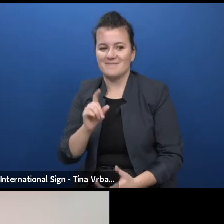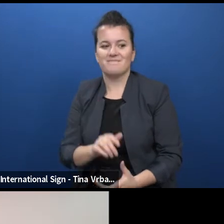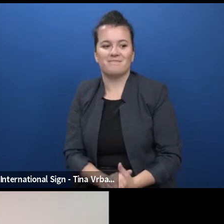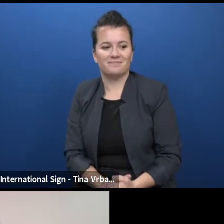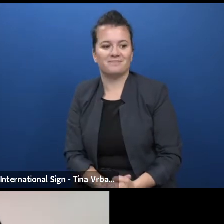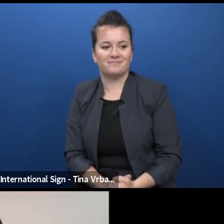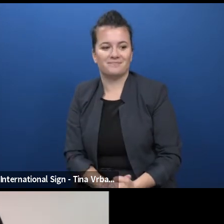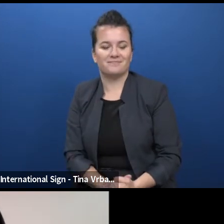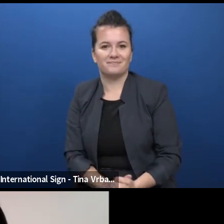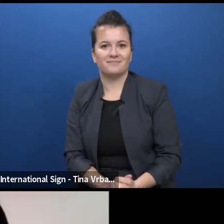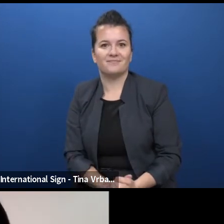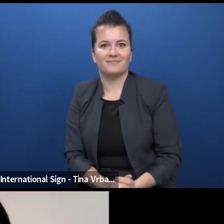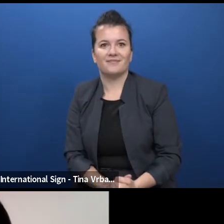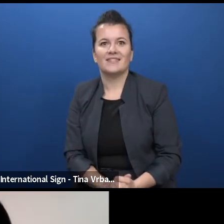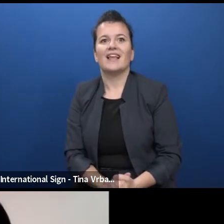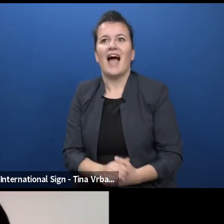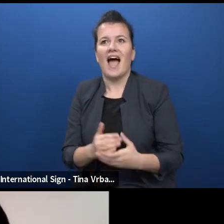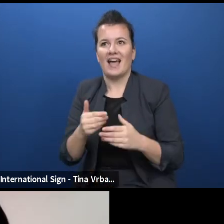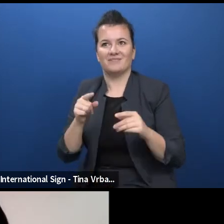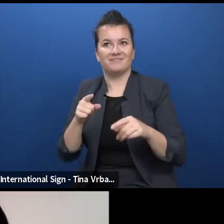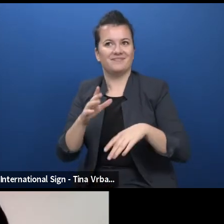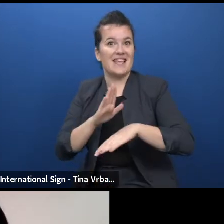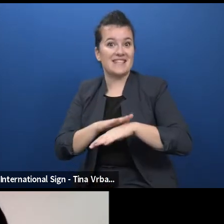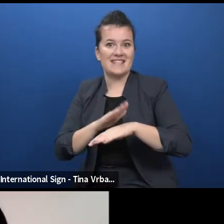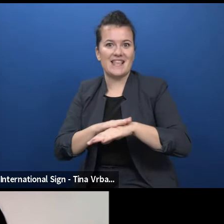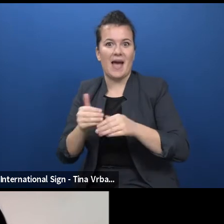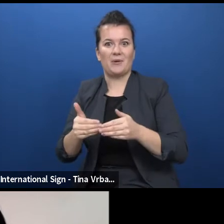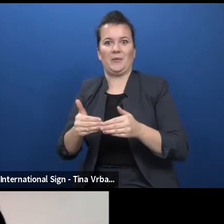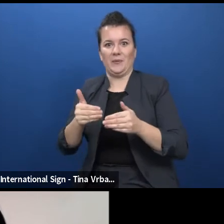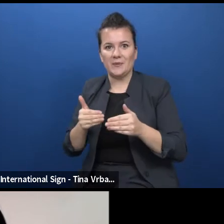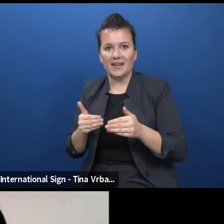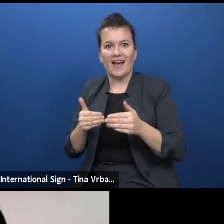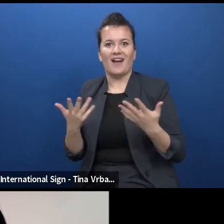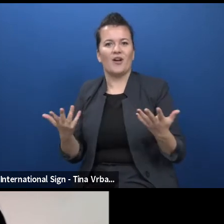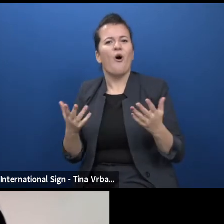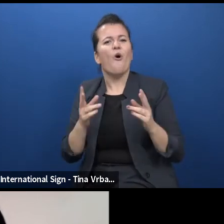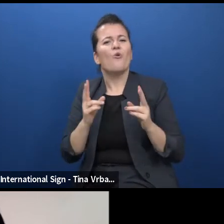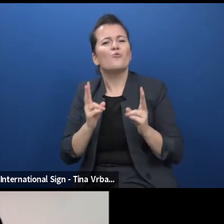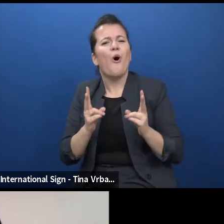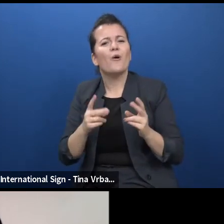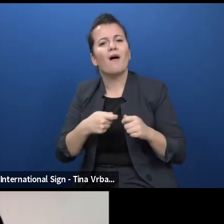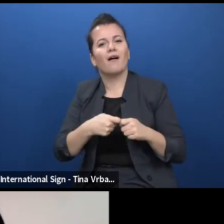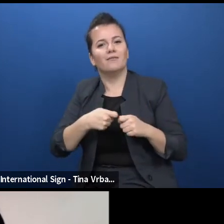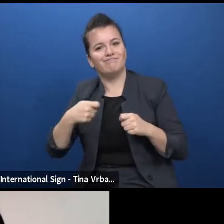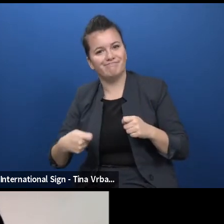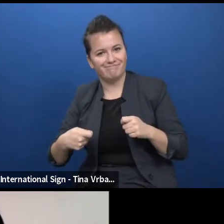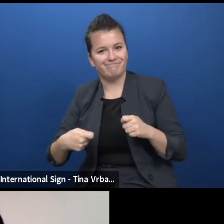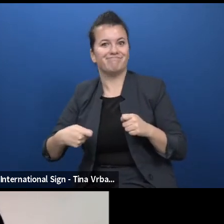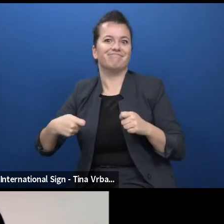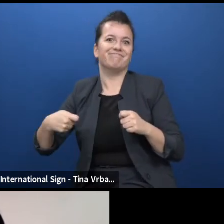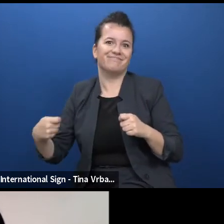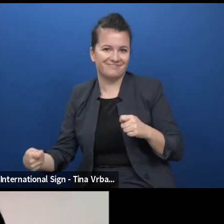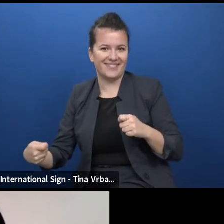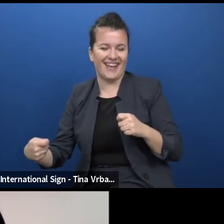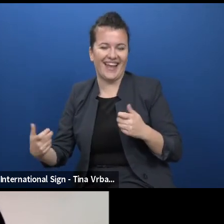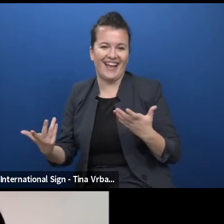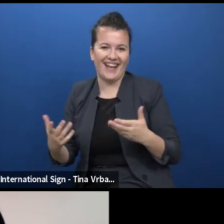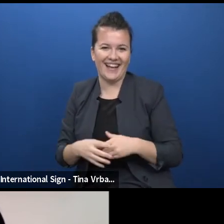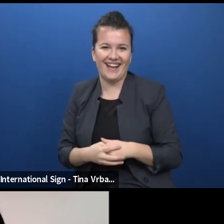I'm told we are a bit early. This is unusual. Normally, at these points